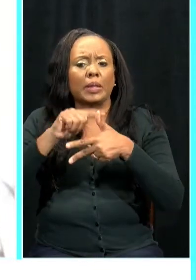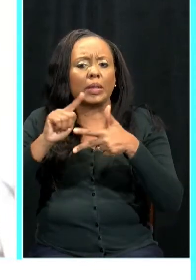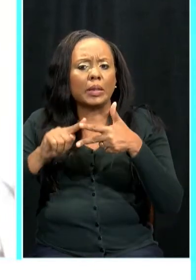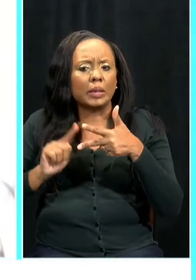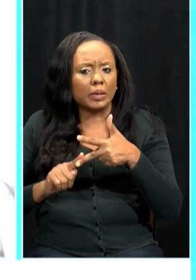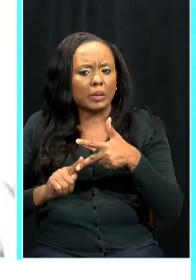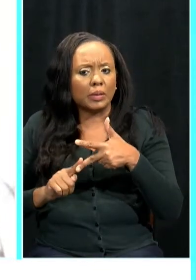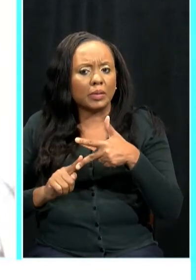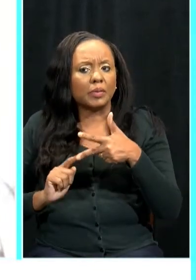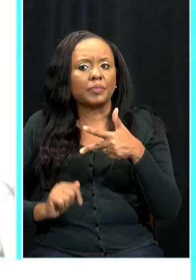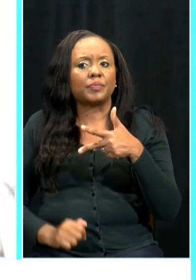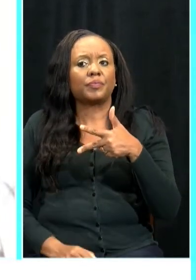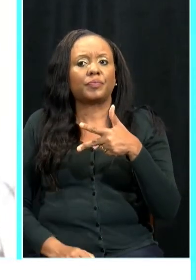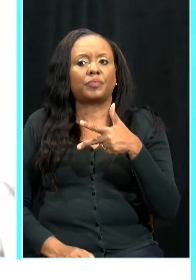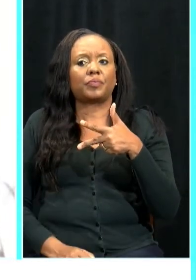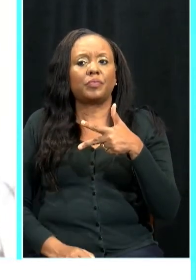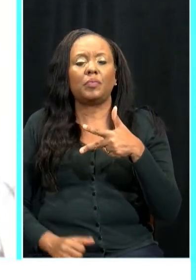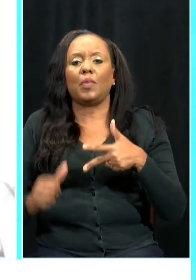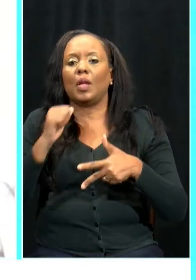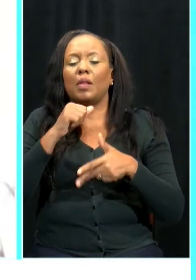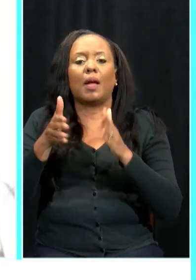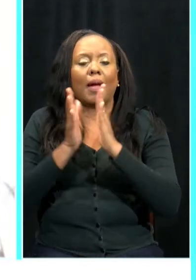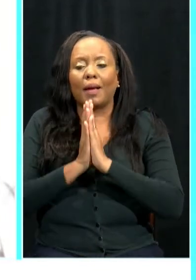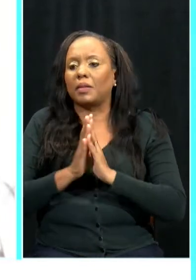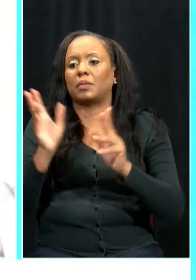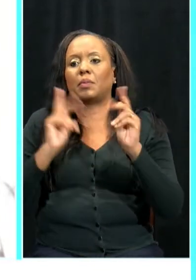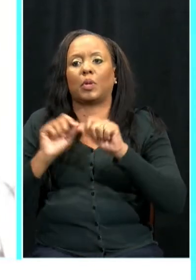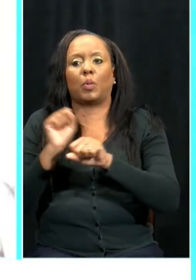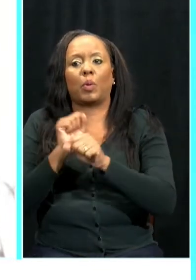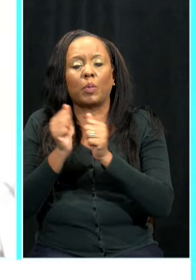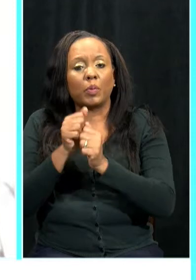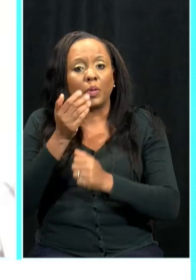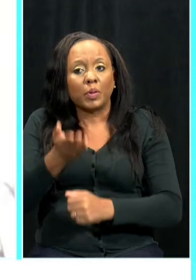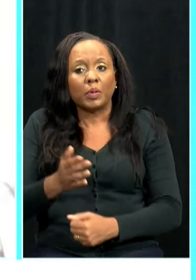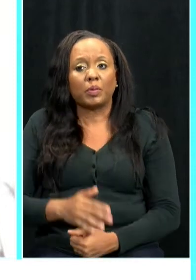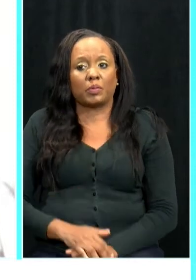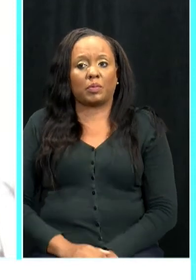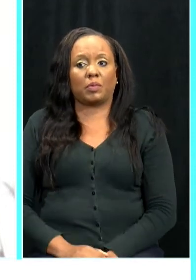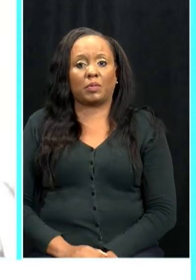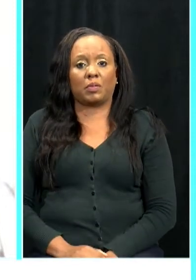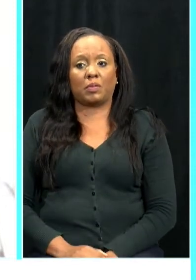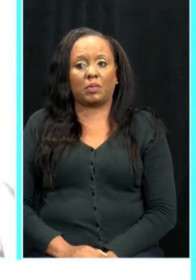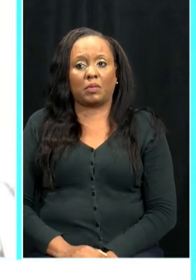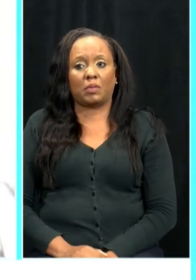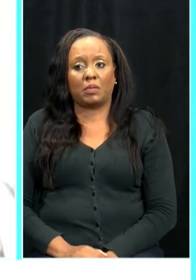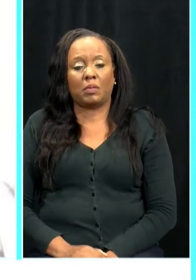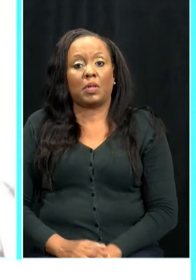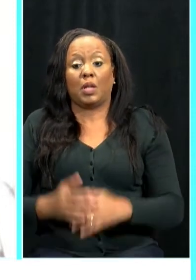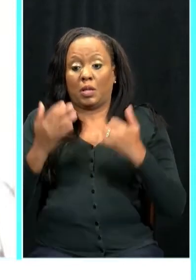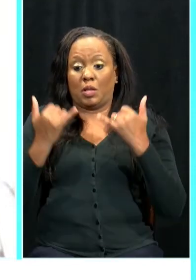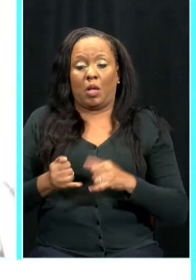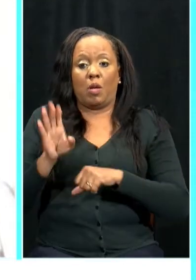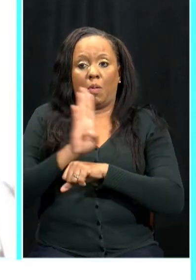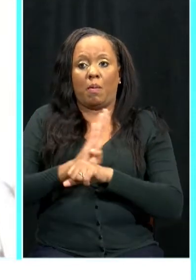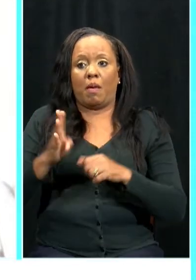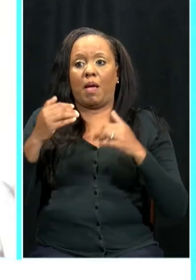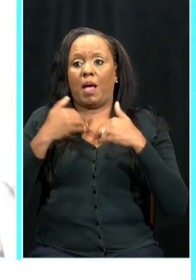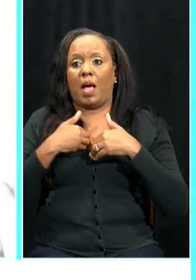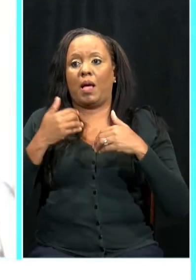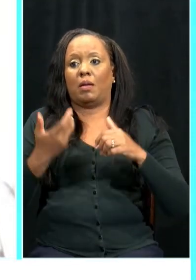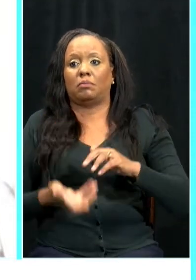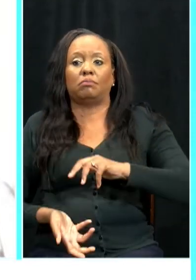to work with you to go through them. You have plunged a country in crisis into